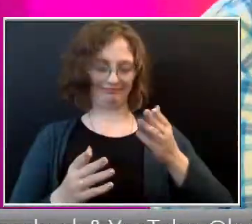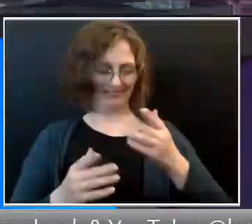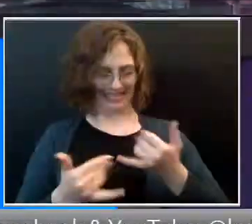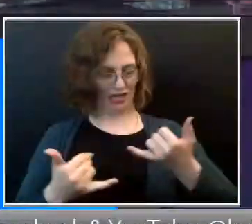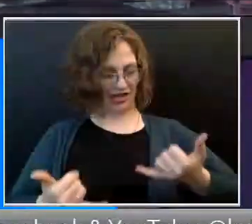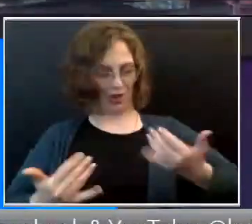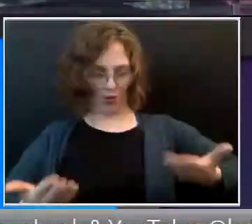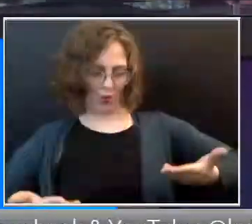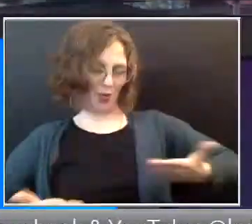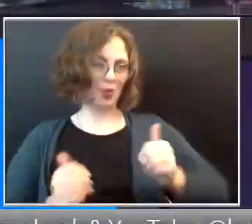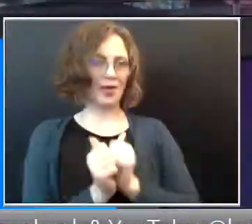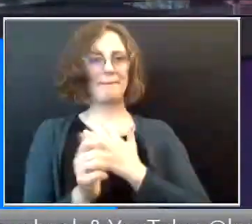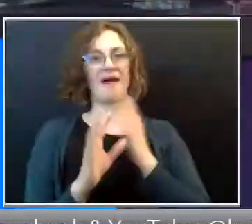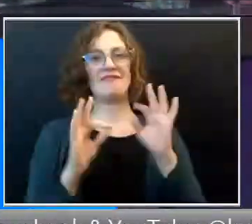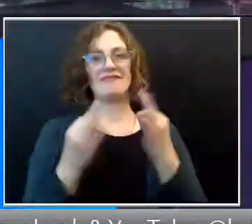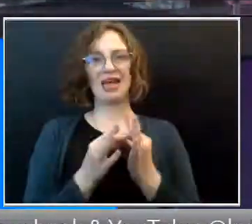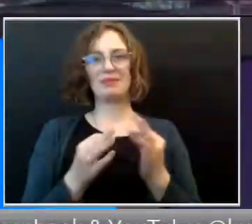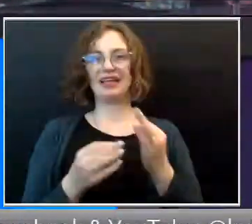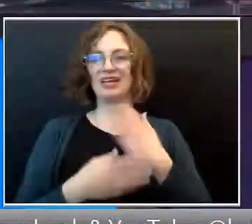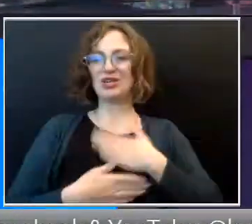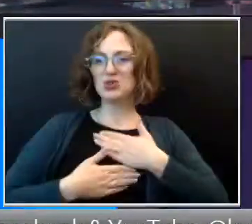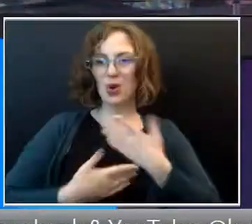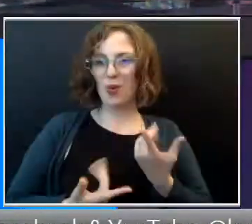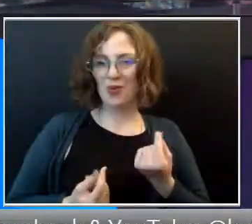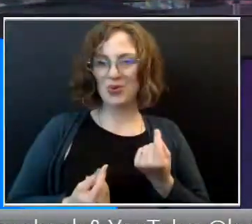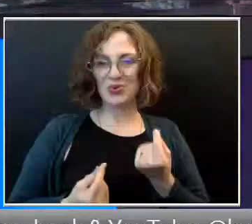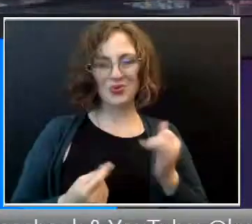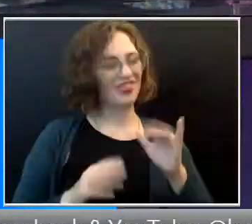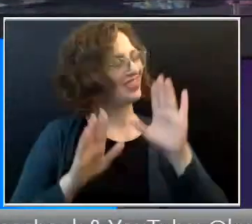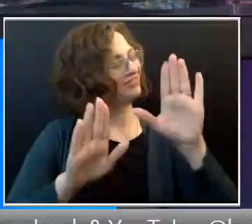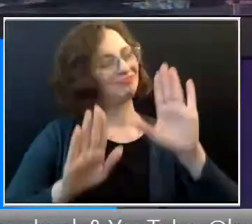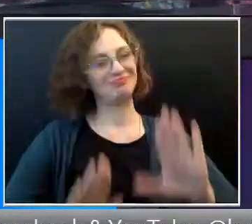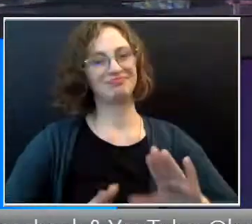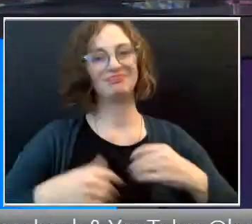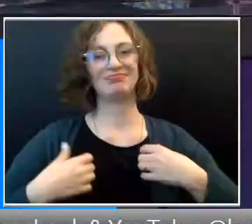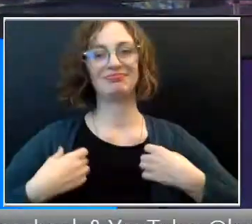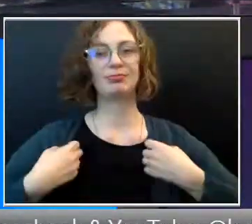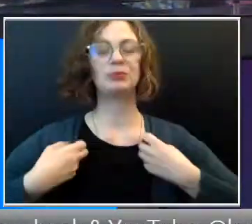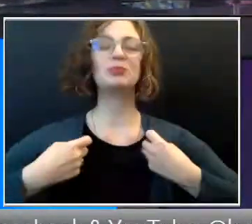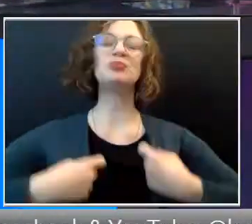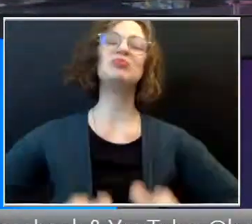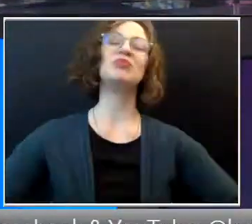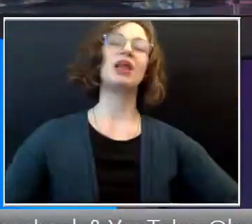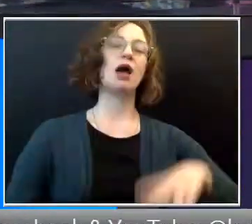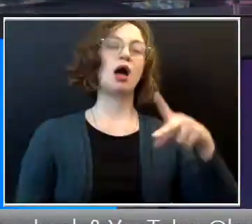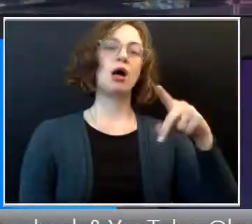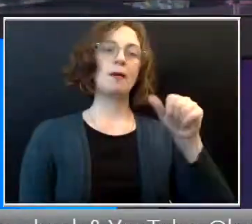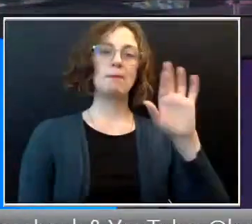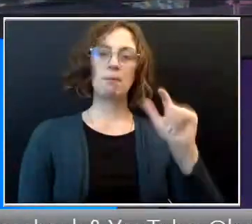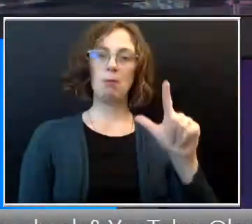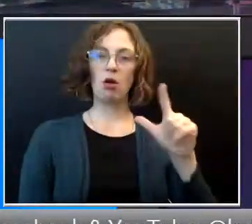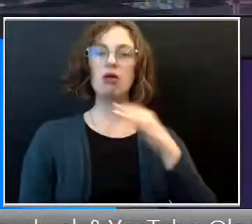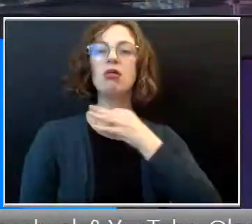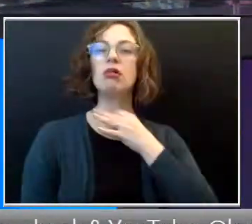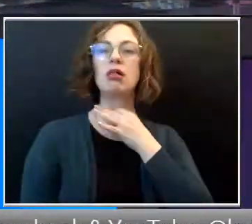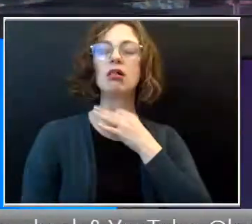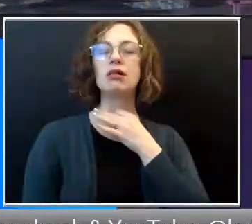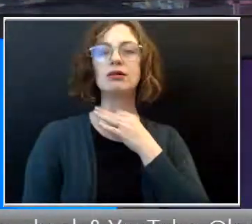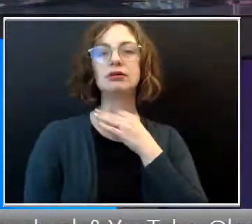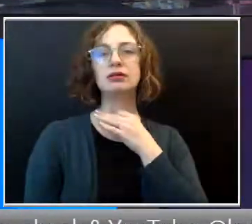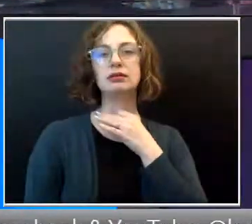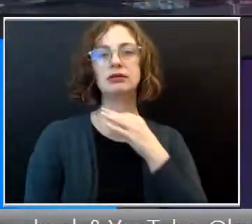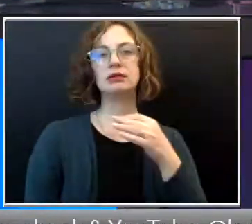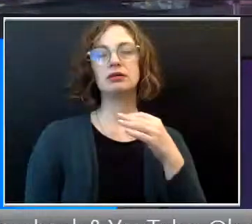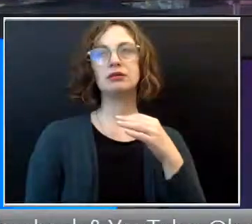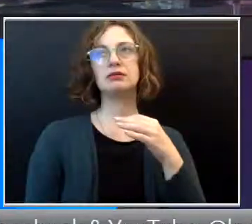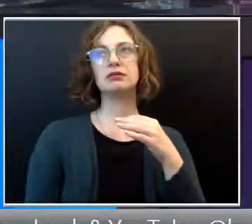are pretty good plans. Yep. You couldn't ask for more. Paul wants to know how much time has passed, how much time had passed since